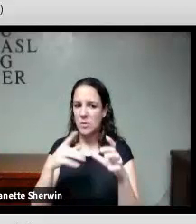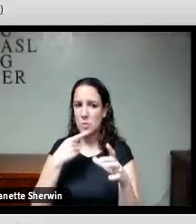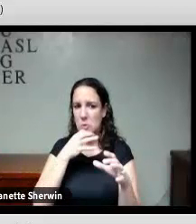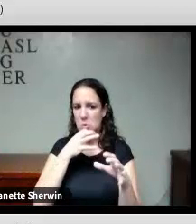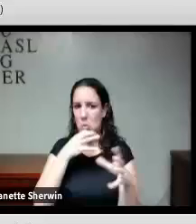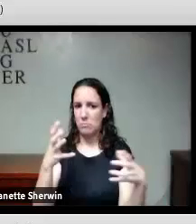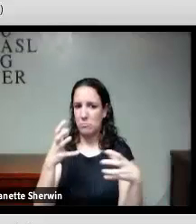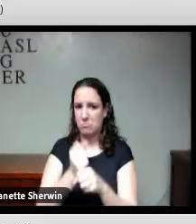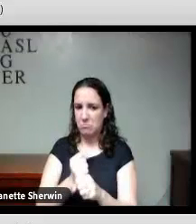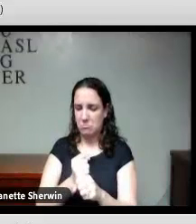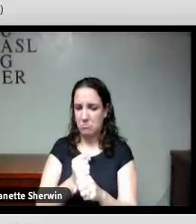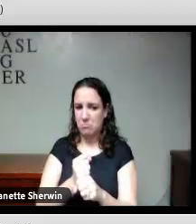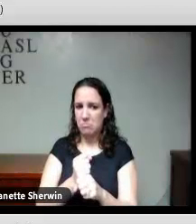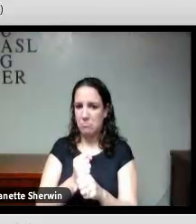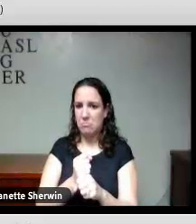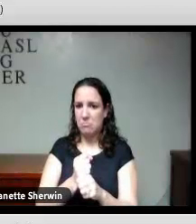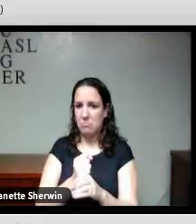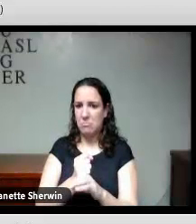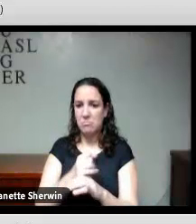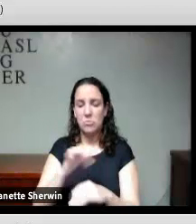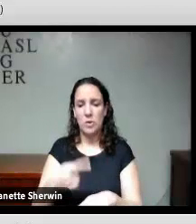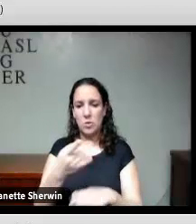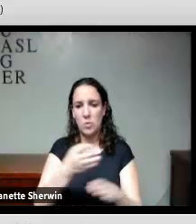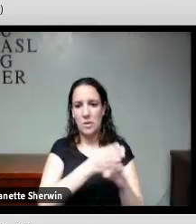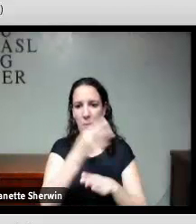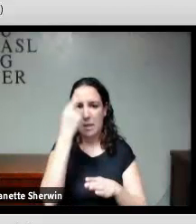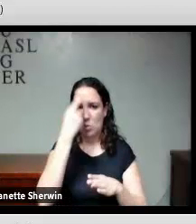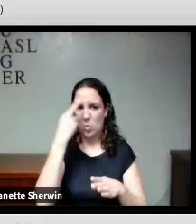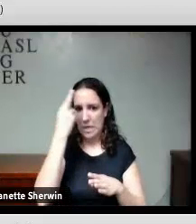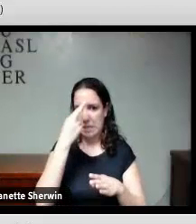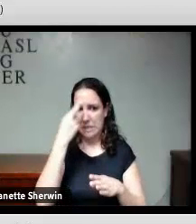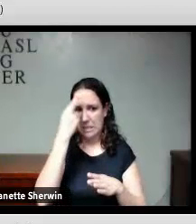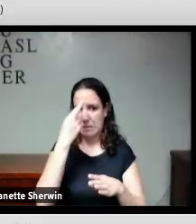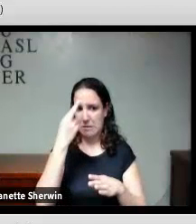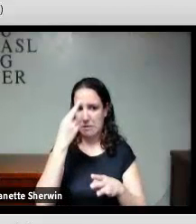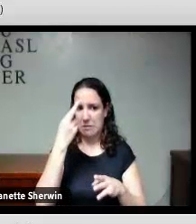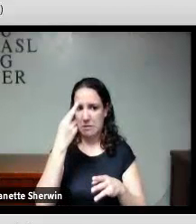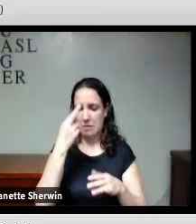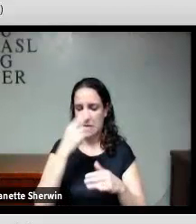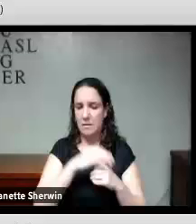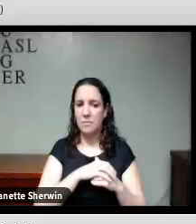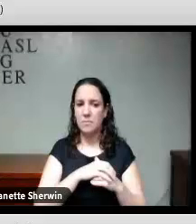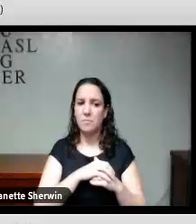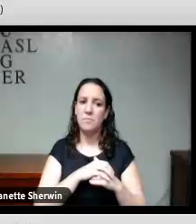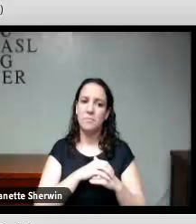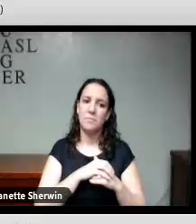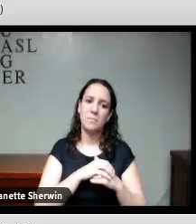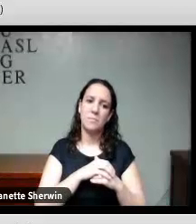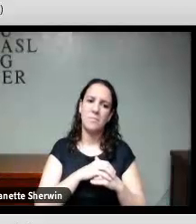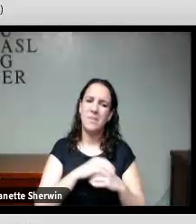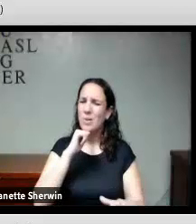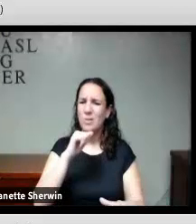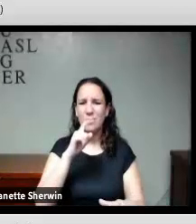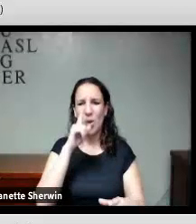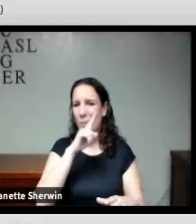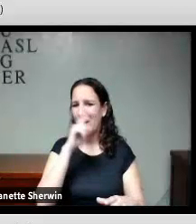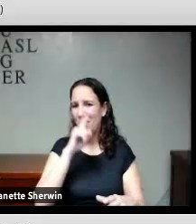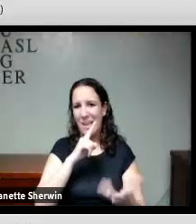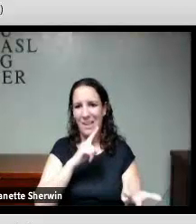that's one of the main reasons you would want to do this. Not to be manipulative, not to do it fake,